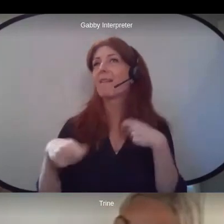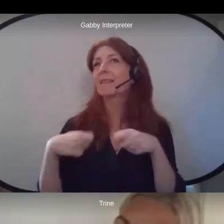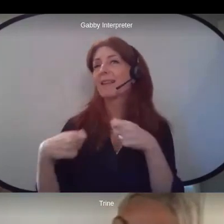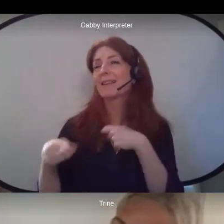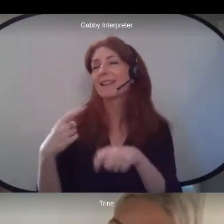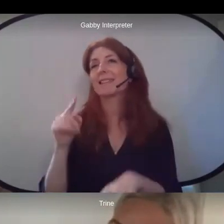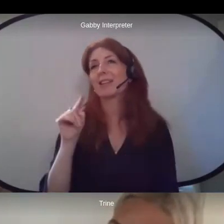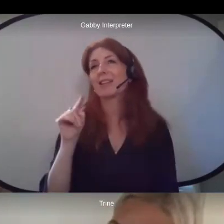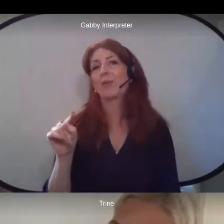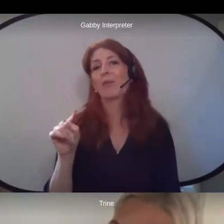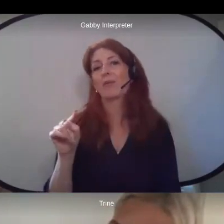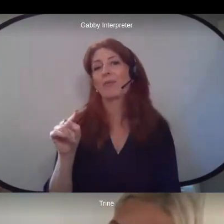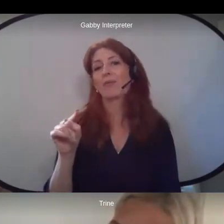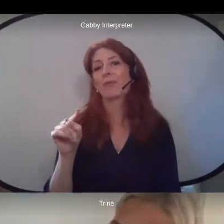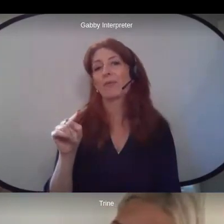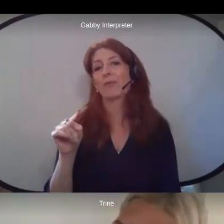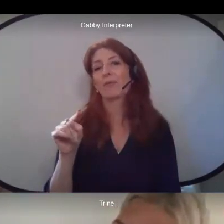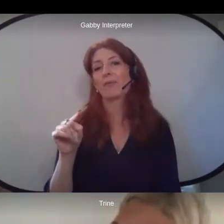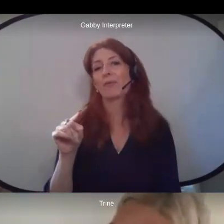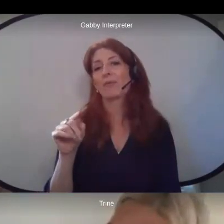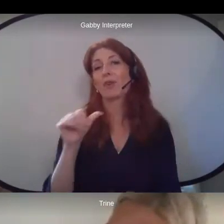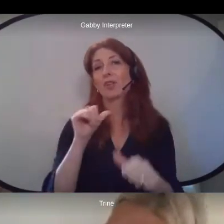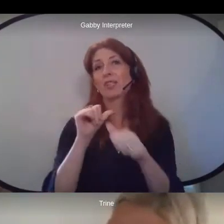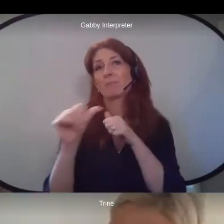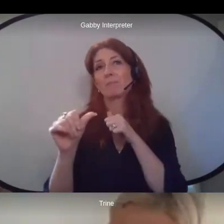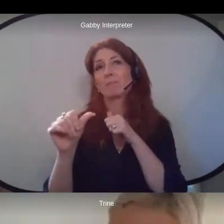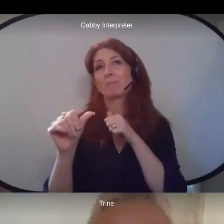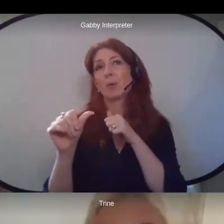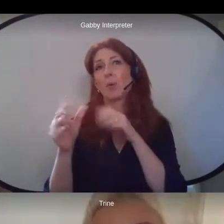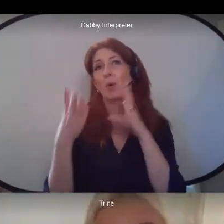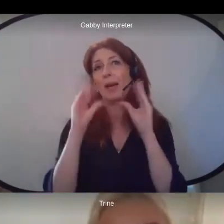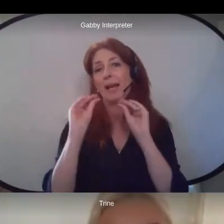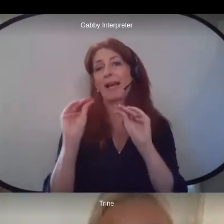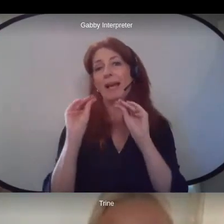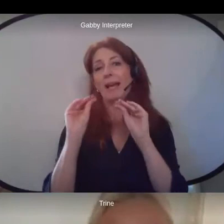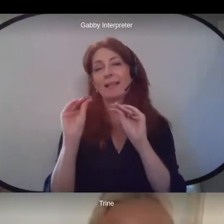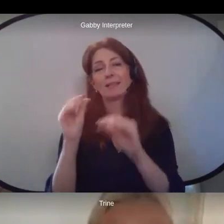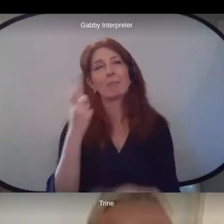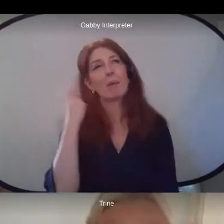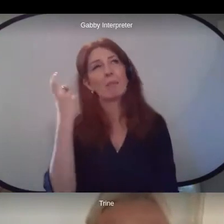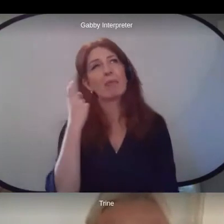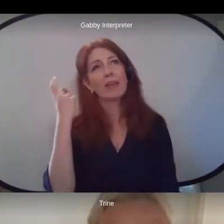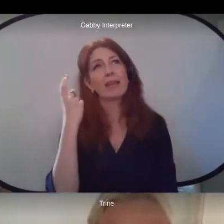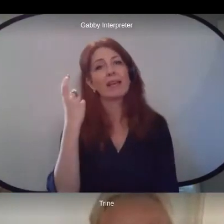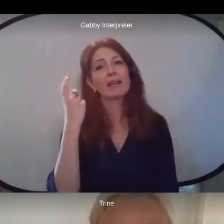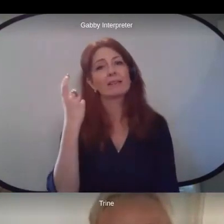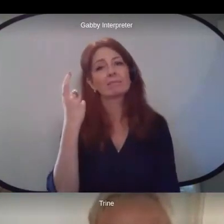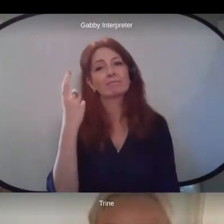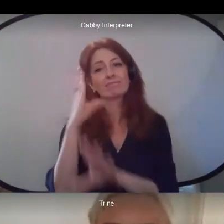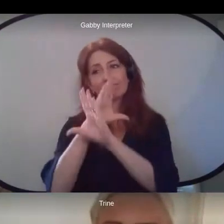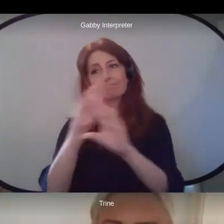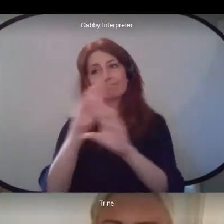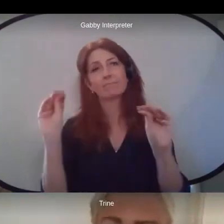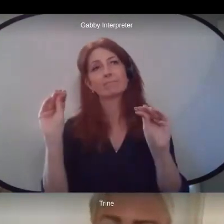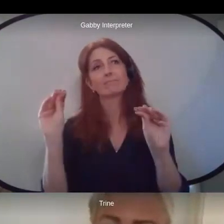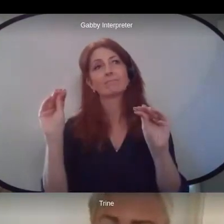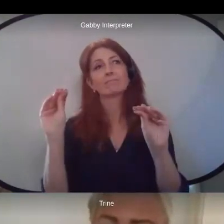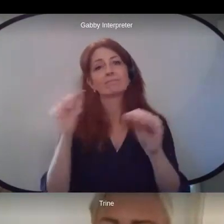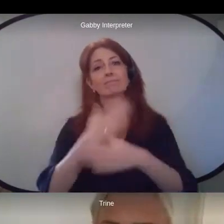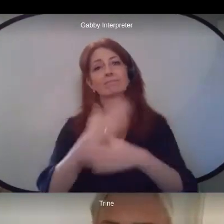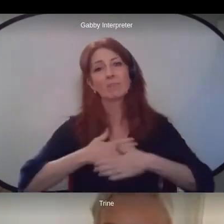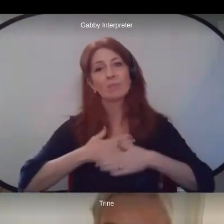of in the question we're talking about SportTech, but I'm keen for you to maybe just share the moving use case